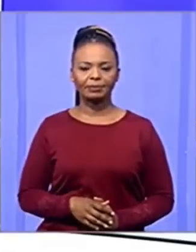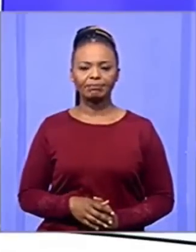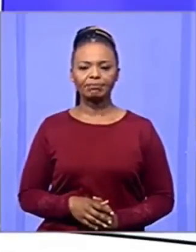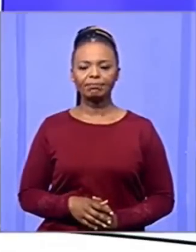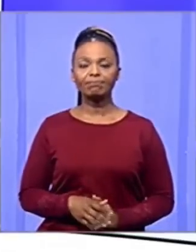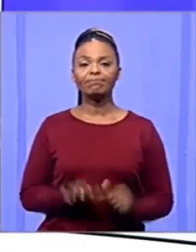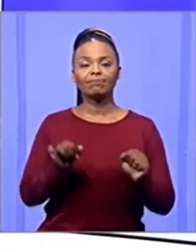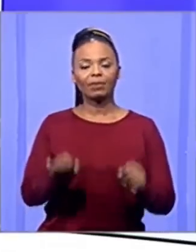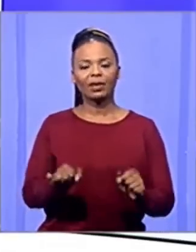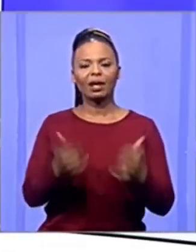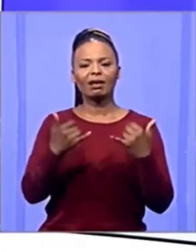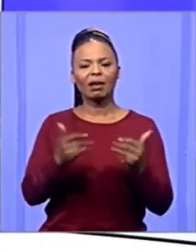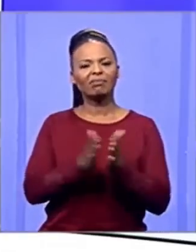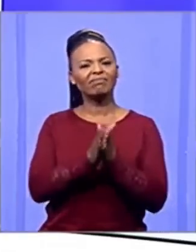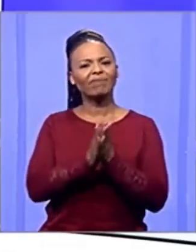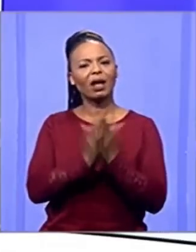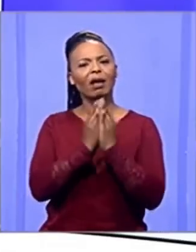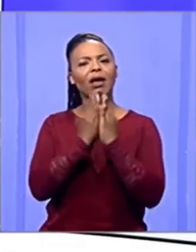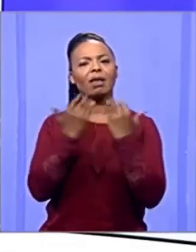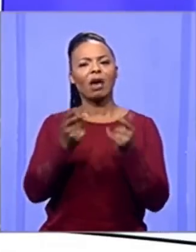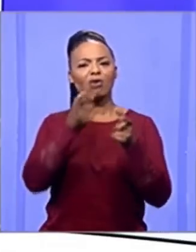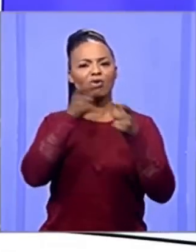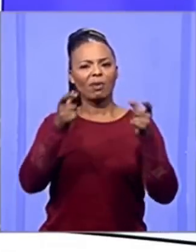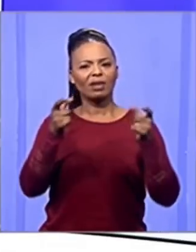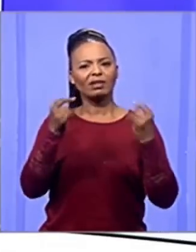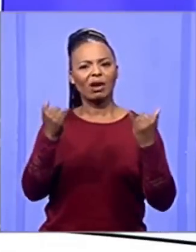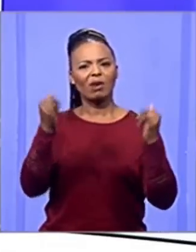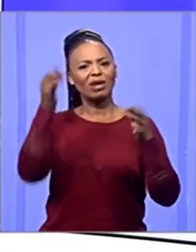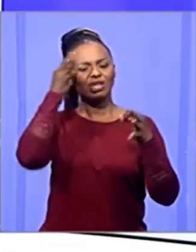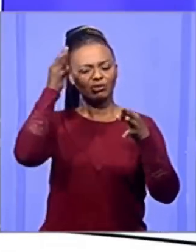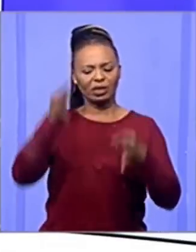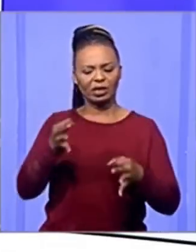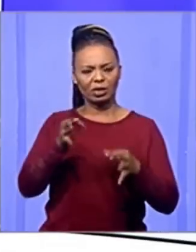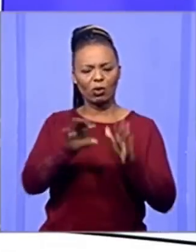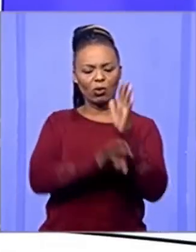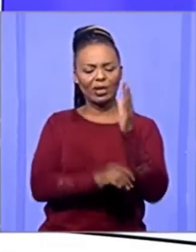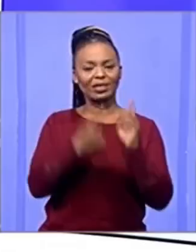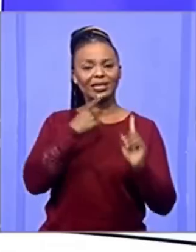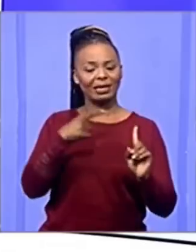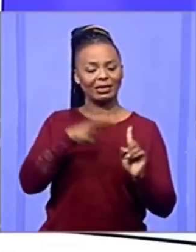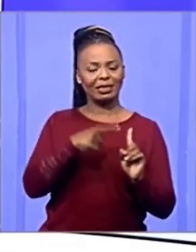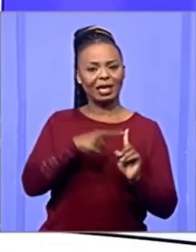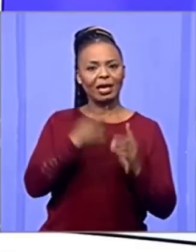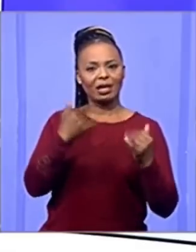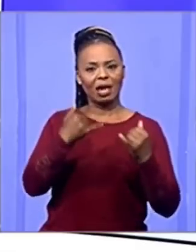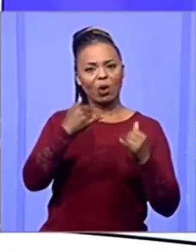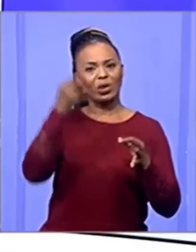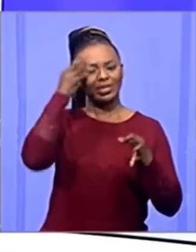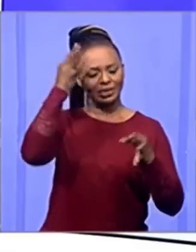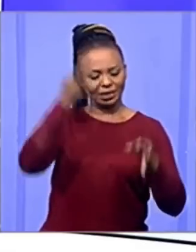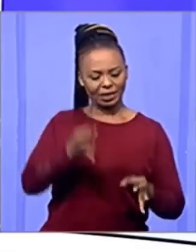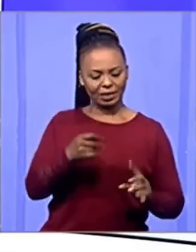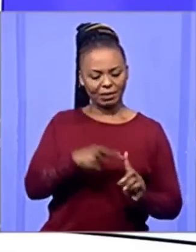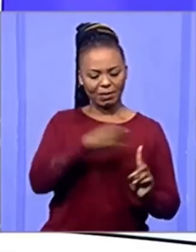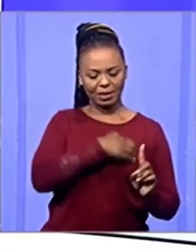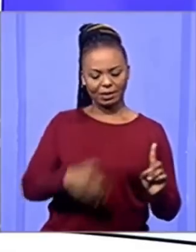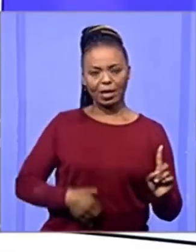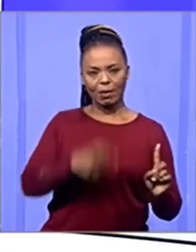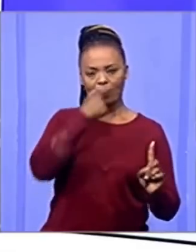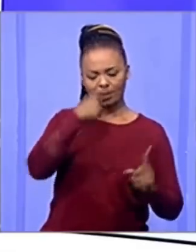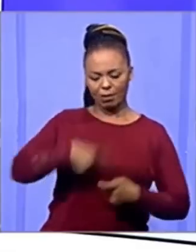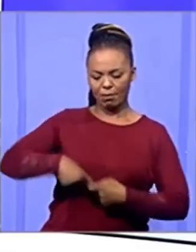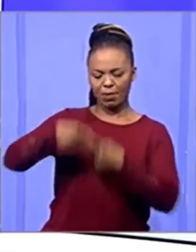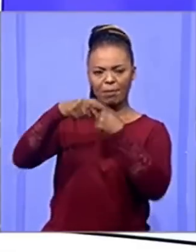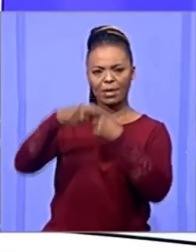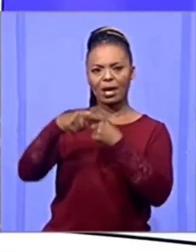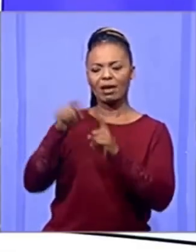Moipejana re kopile maikutlo a hao ka mora kahlolo le kgotla la molao wa motheo ya hore qeto Mopresidente Ramaphosa ya ho khina advocate Mkhwebane mosebetsing e